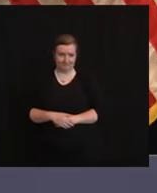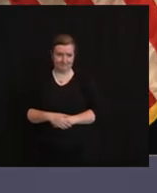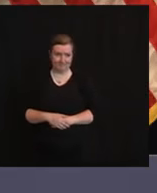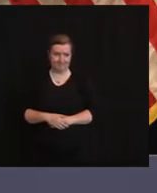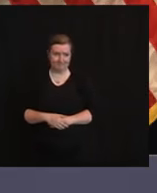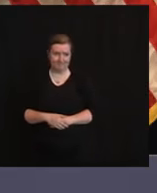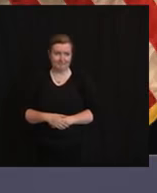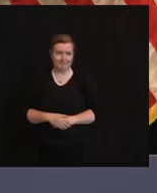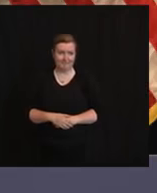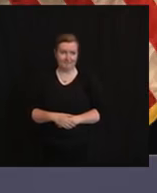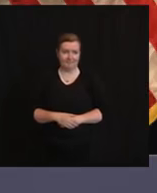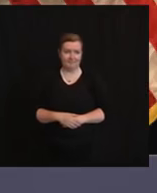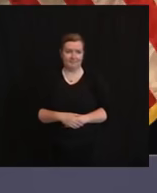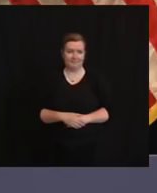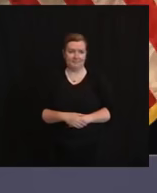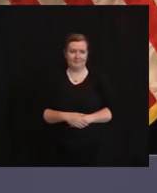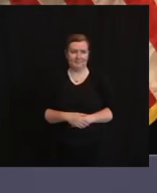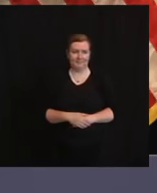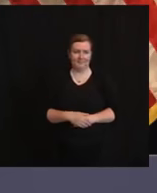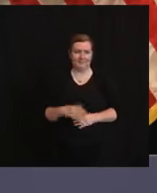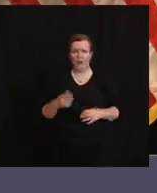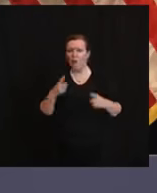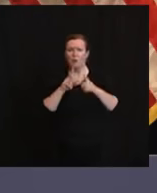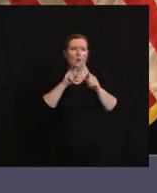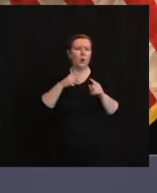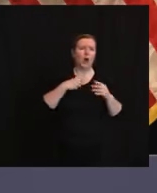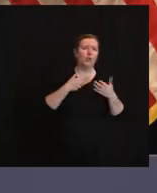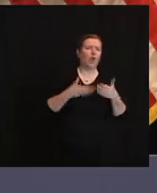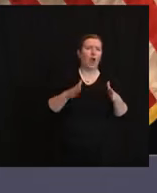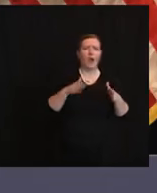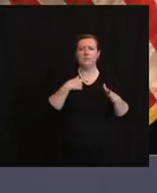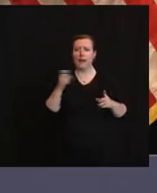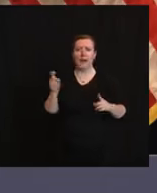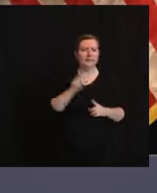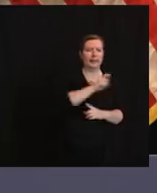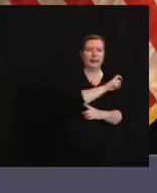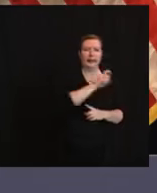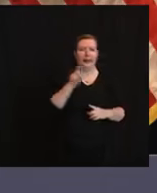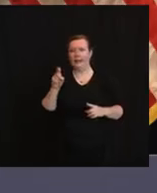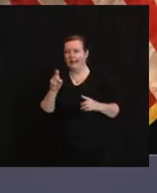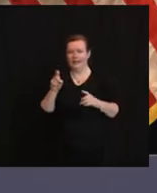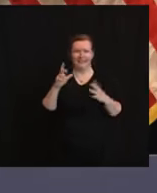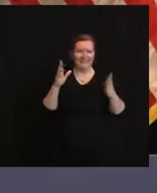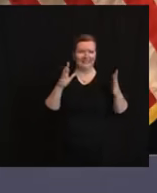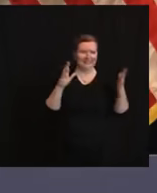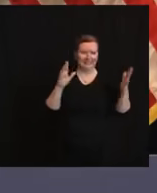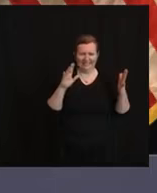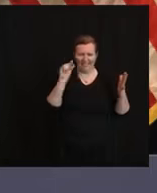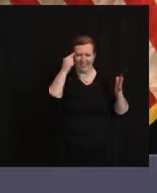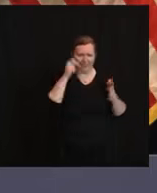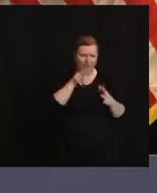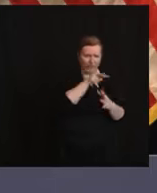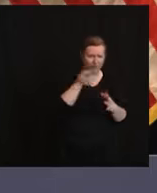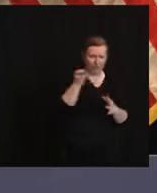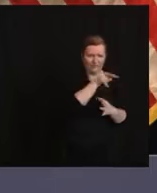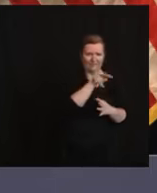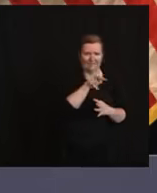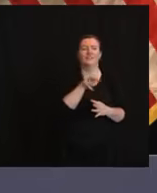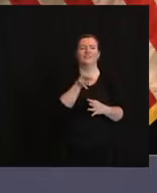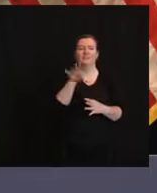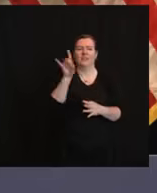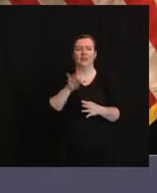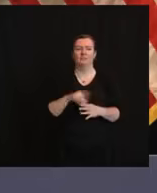spot. You got your hair cut and you moved both, so I'm just completely throwing you curveballs into left and right. Thank you. Governor, part of the plan you detailed